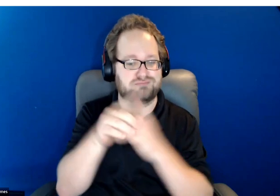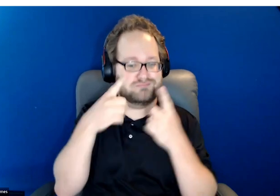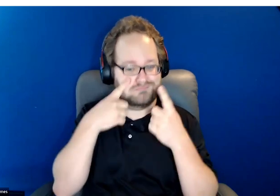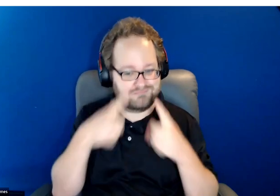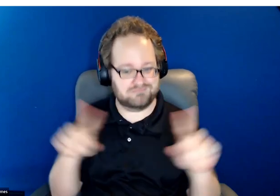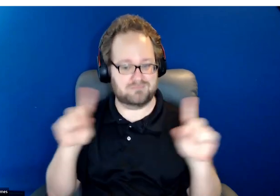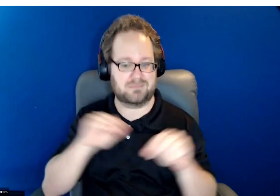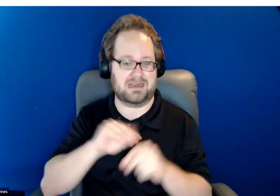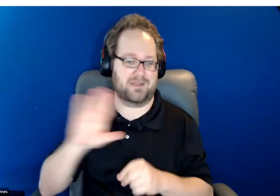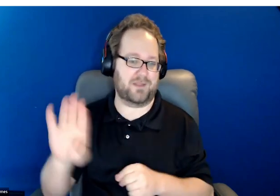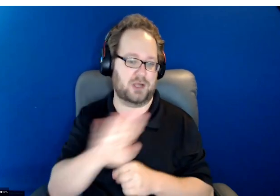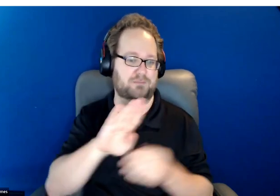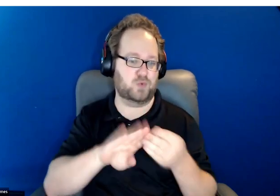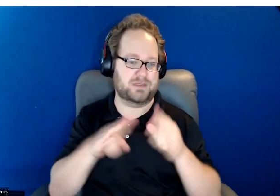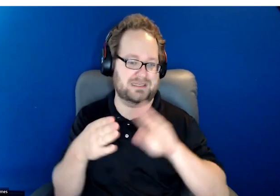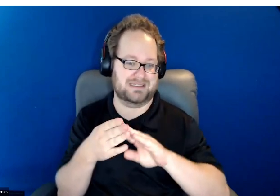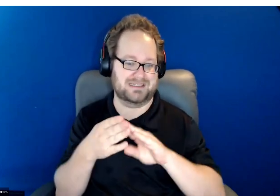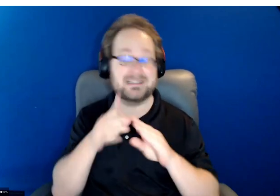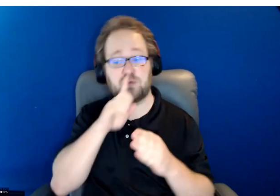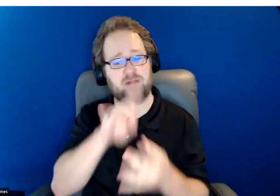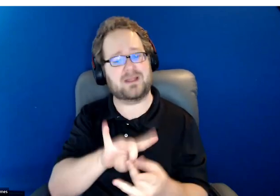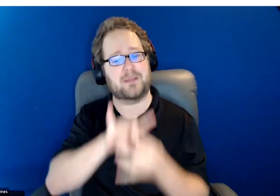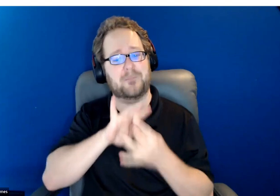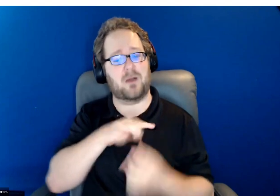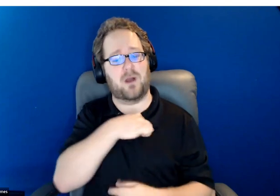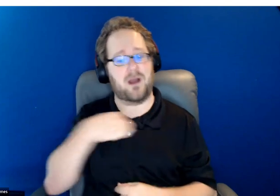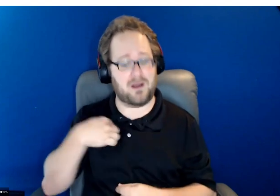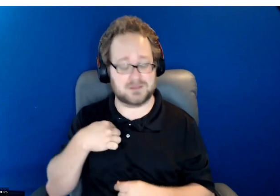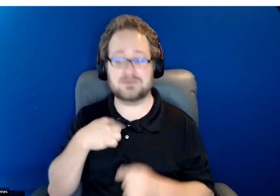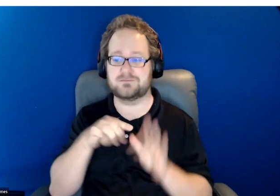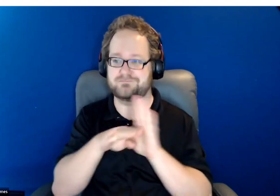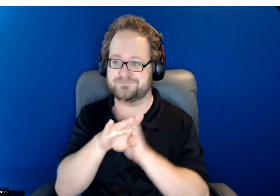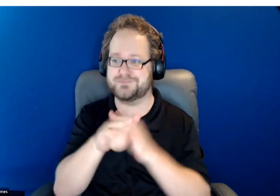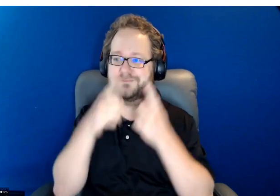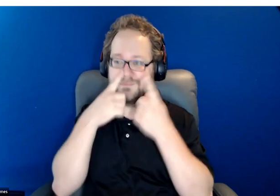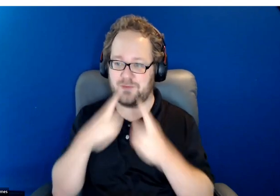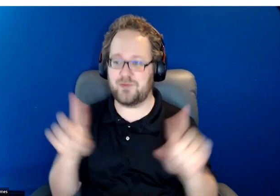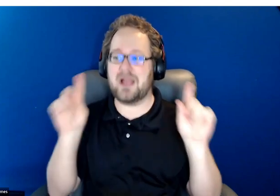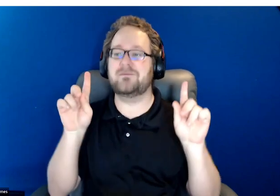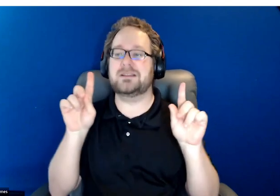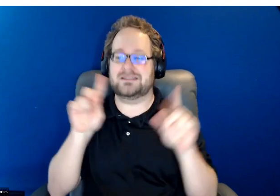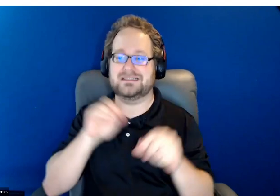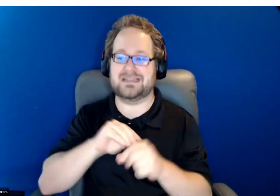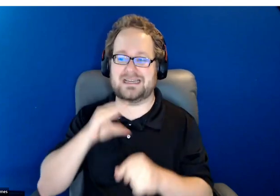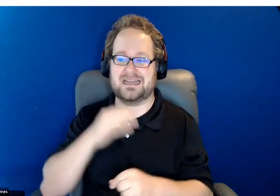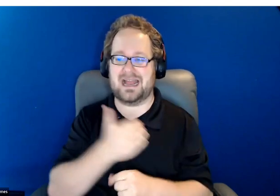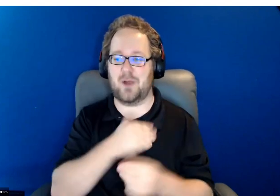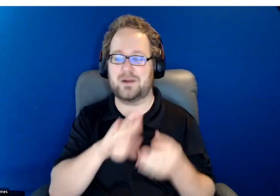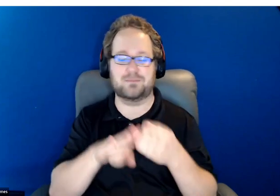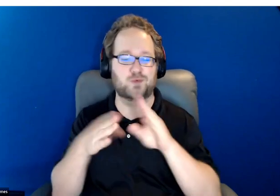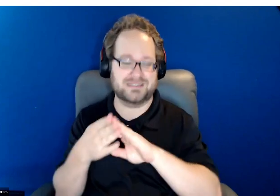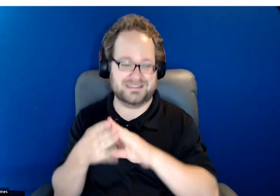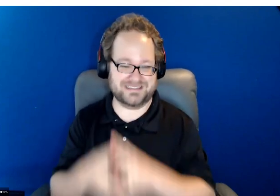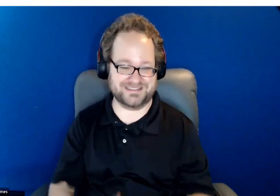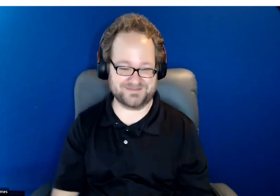us thriving in our communities as we age. And you can all be a part of,